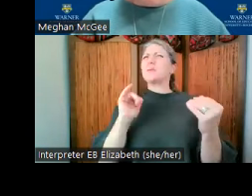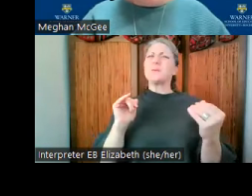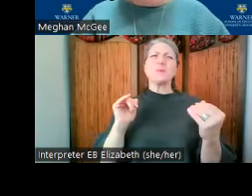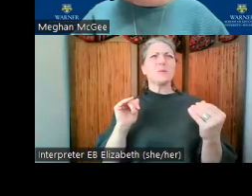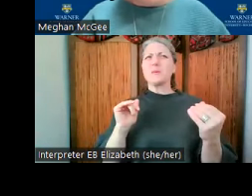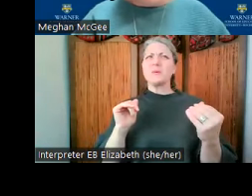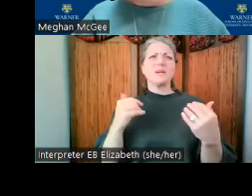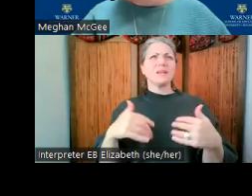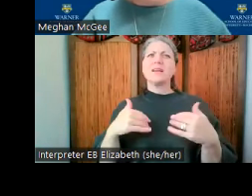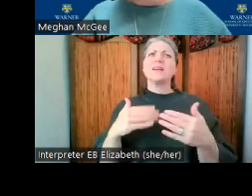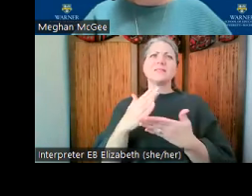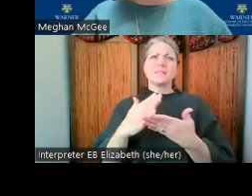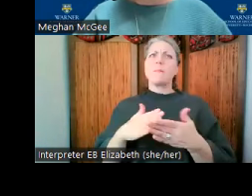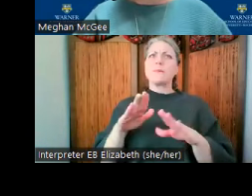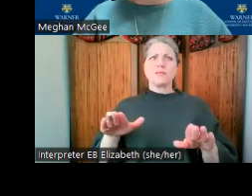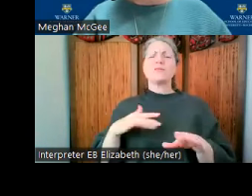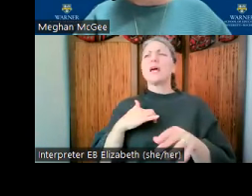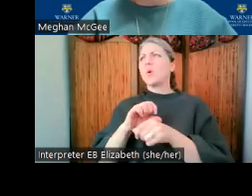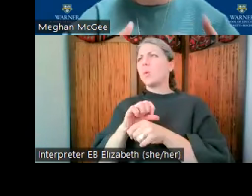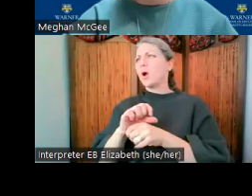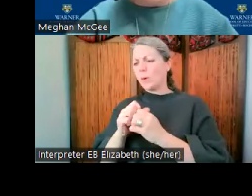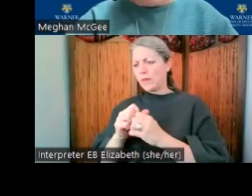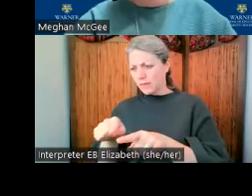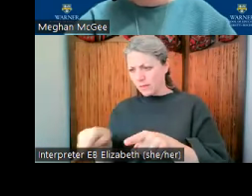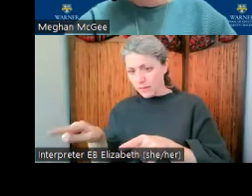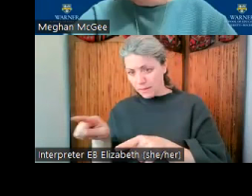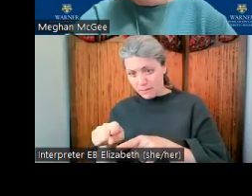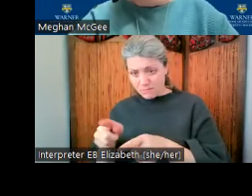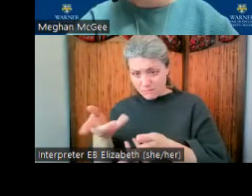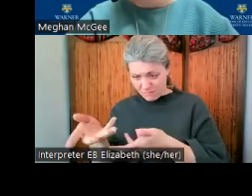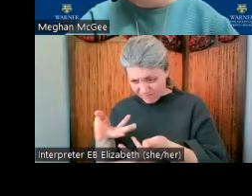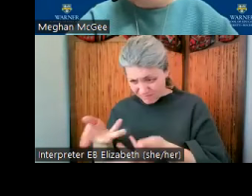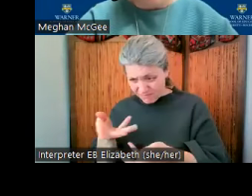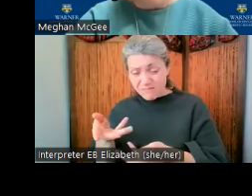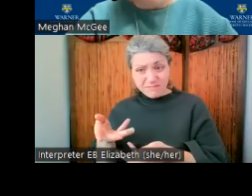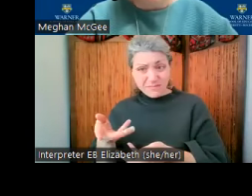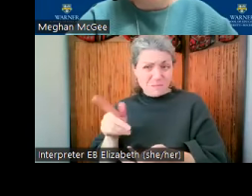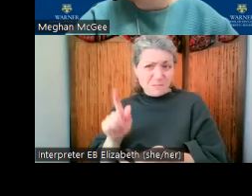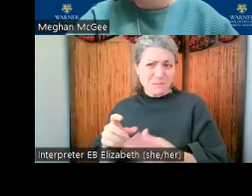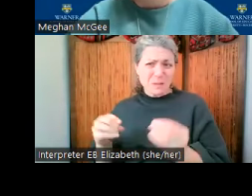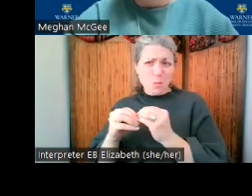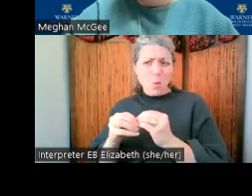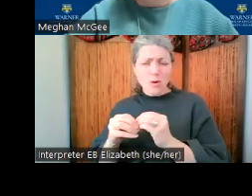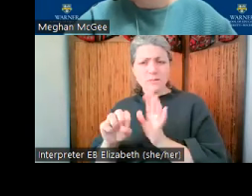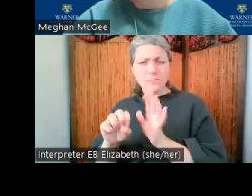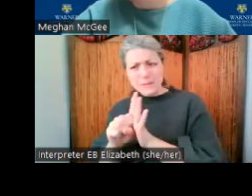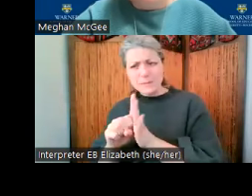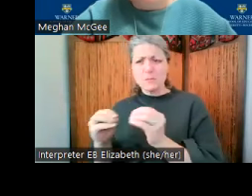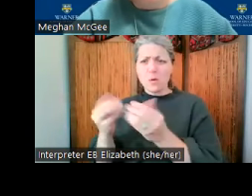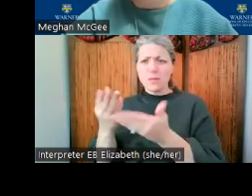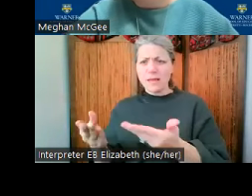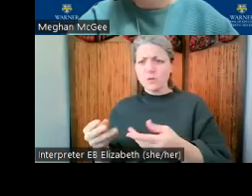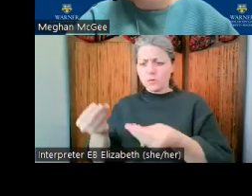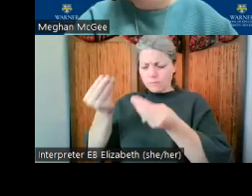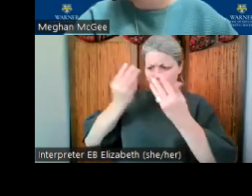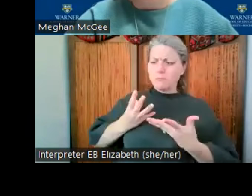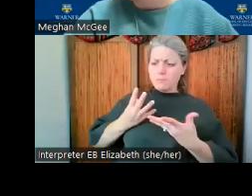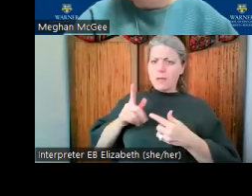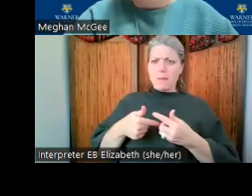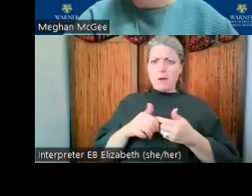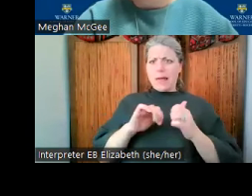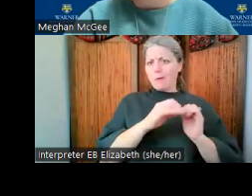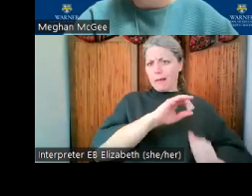some of the children that I was working with. And I say children because that's who I work with predominantly. You know, when we look at this, we